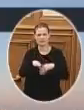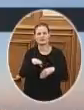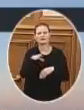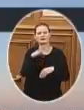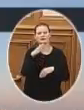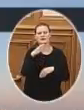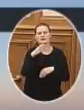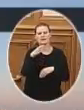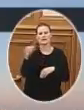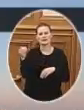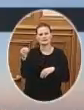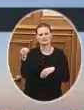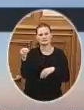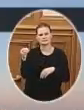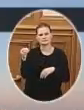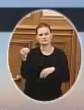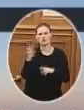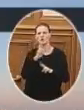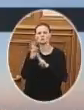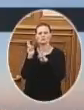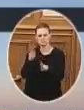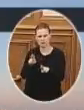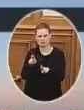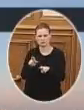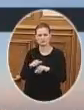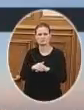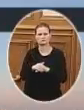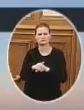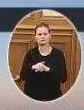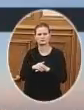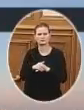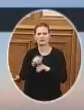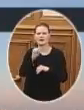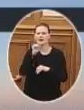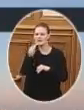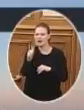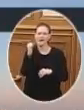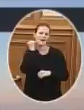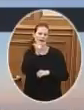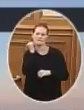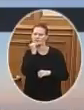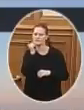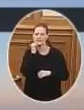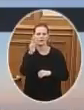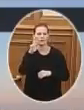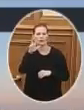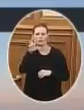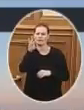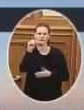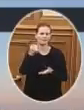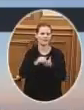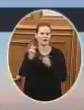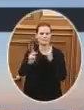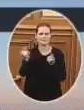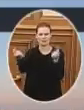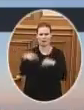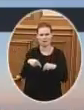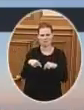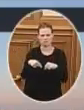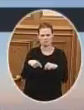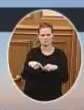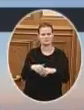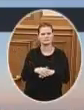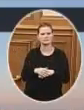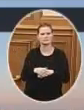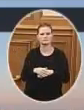sizing the transportation response. Not every day in 2013 will be that big day of 350,000 viewers. Some days in the World Series race